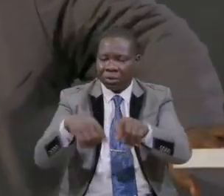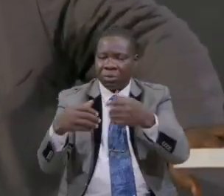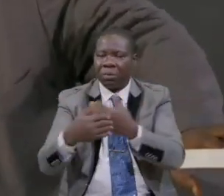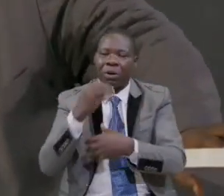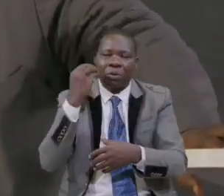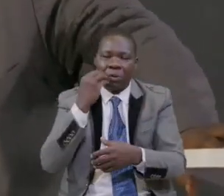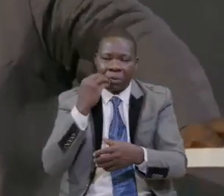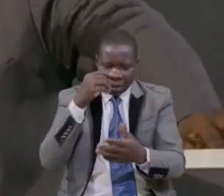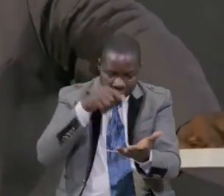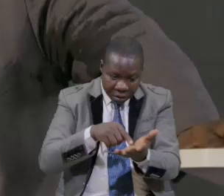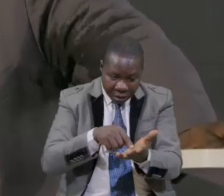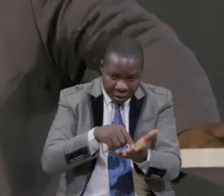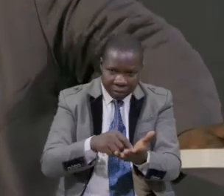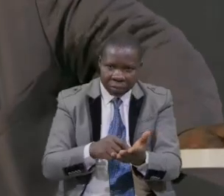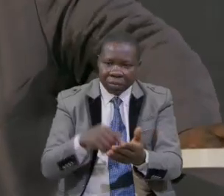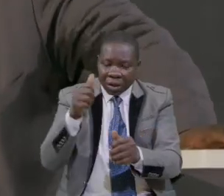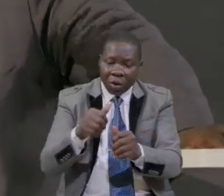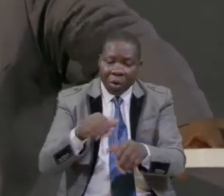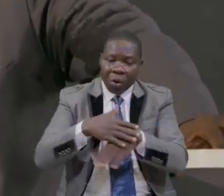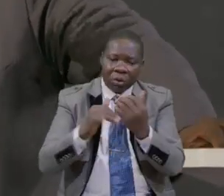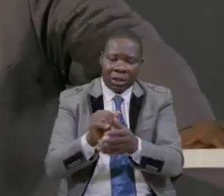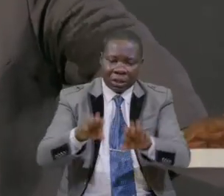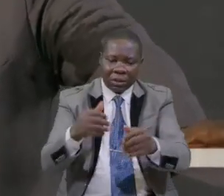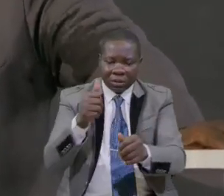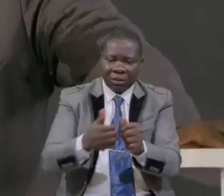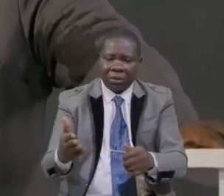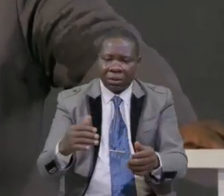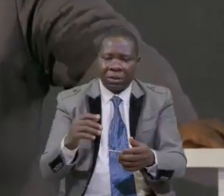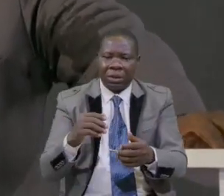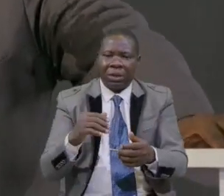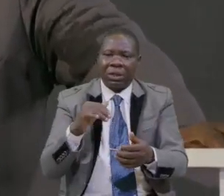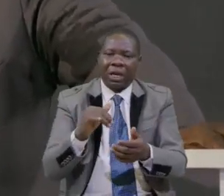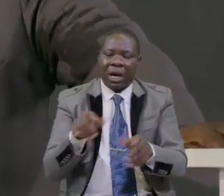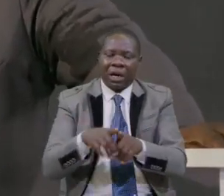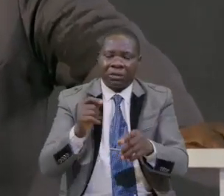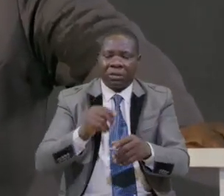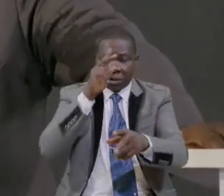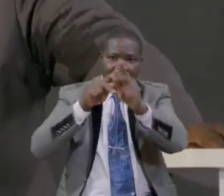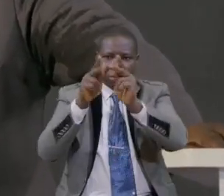given everything as the prophets told them in our land, where are they